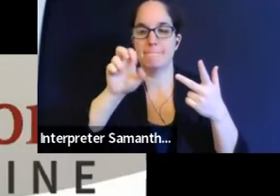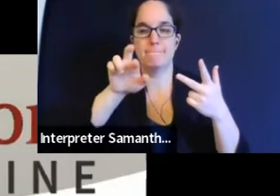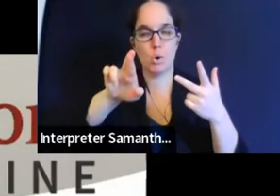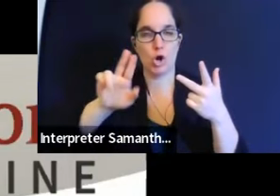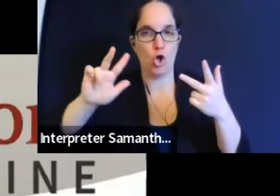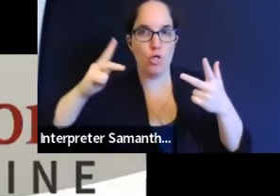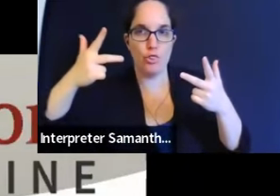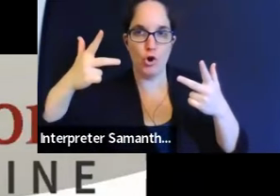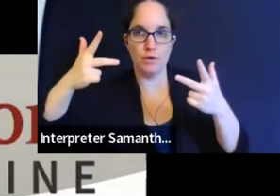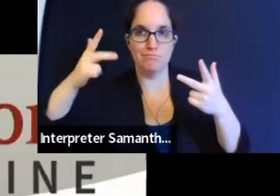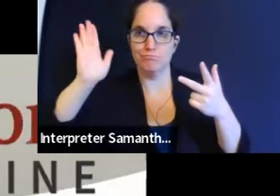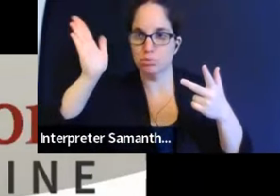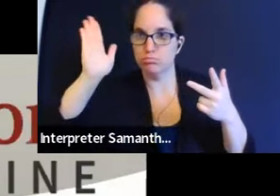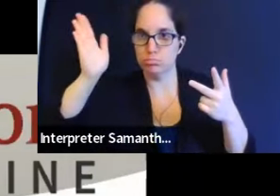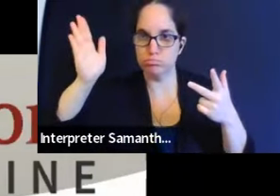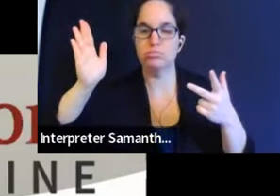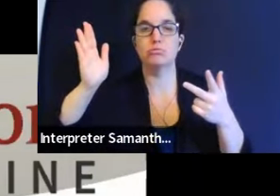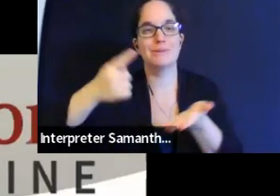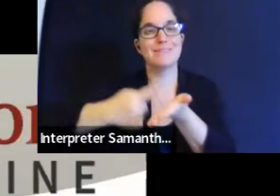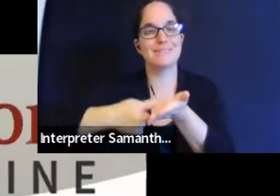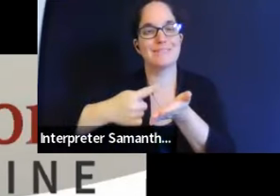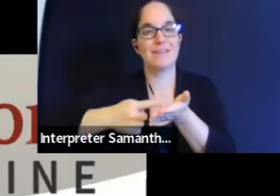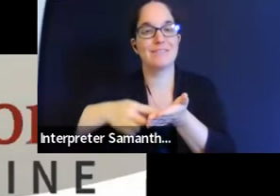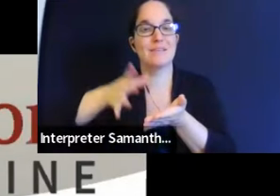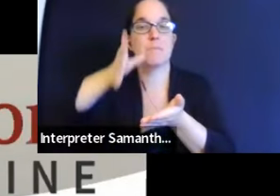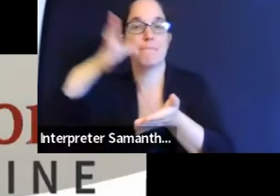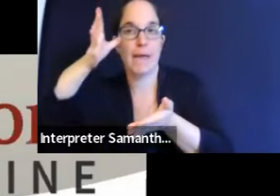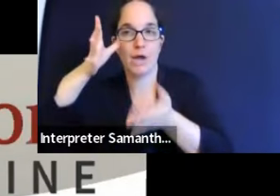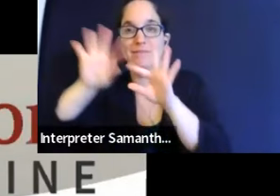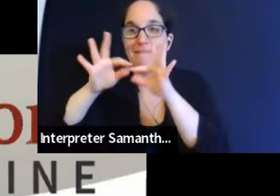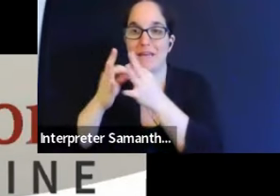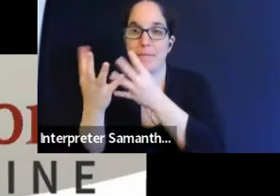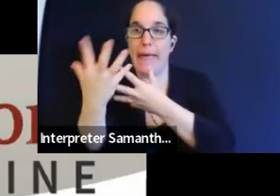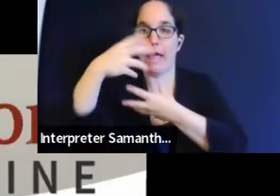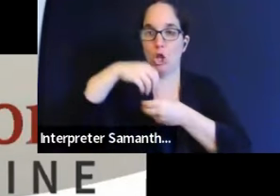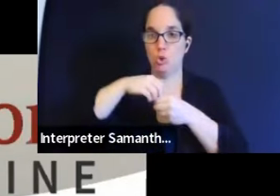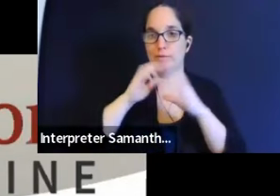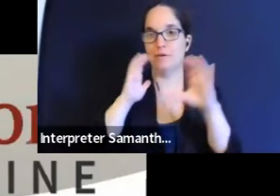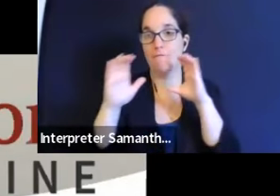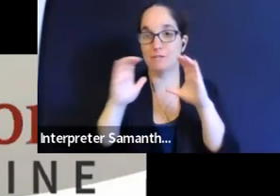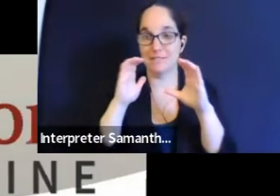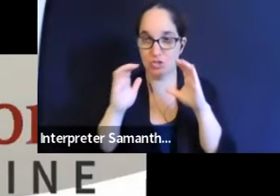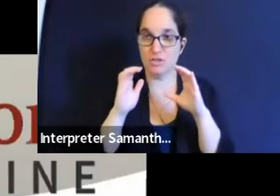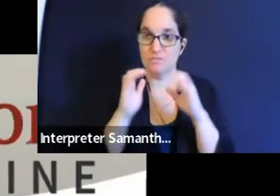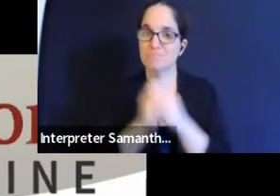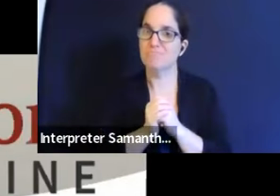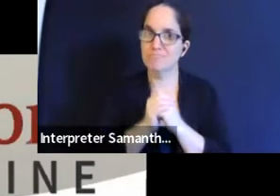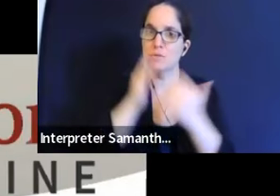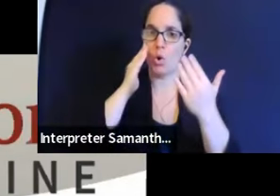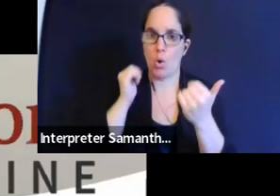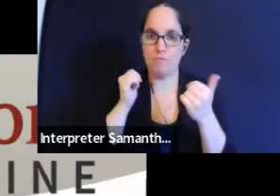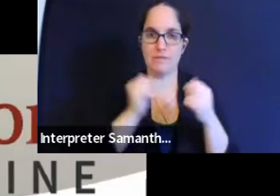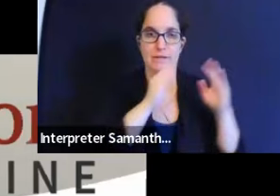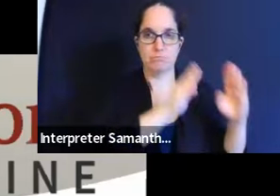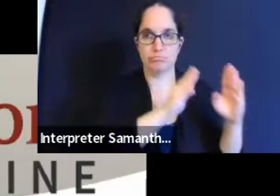up with also now wrapping in parents and families and including them in the conversation. So hopefully the set of talks will